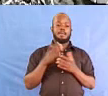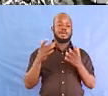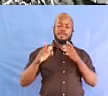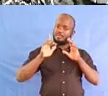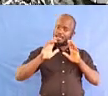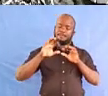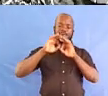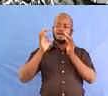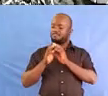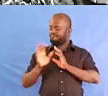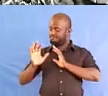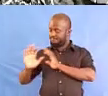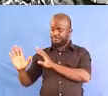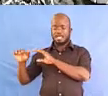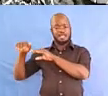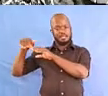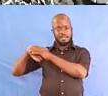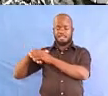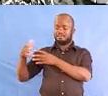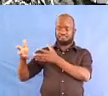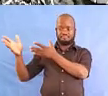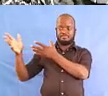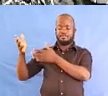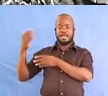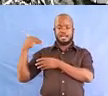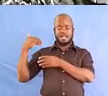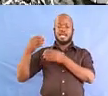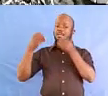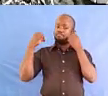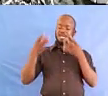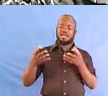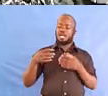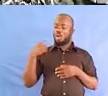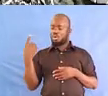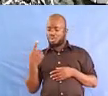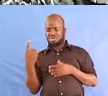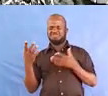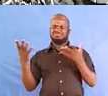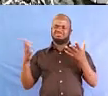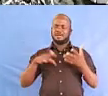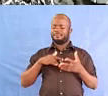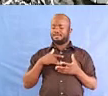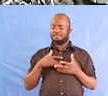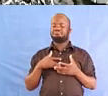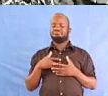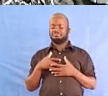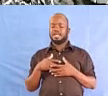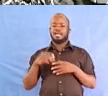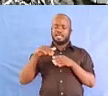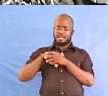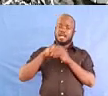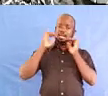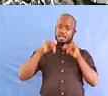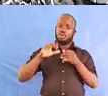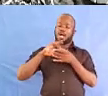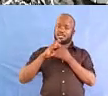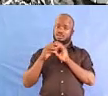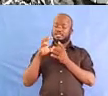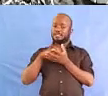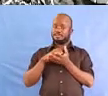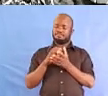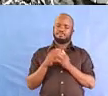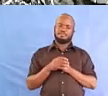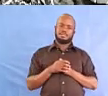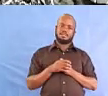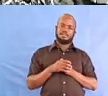in the growing cities. They probably left their families and close communities behind, and many were no doubt lonely and isolated in this